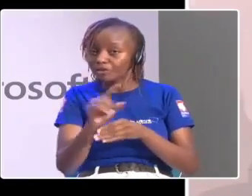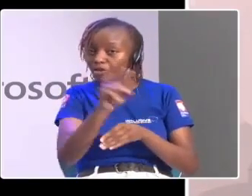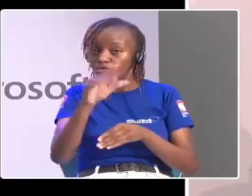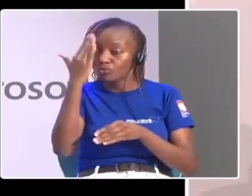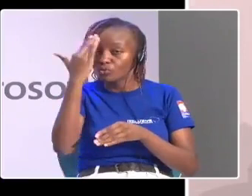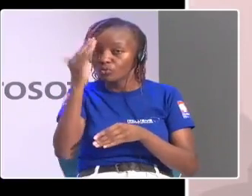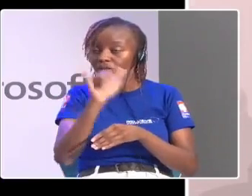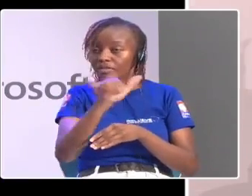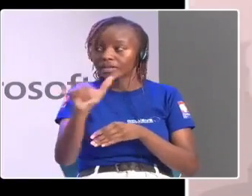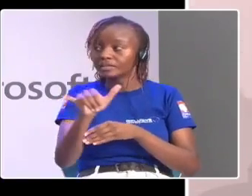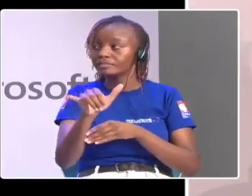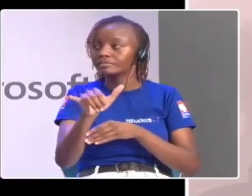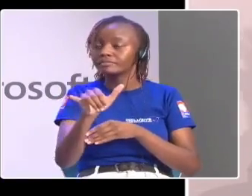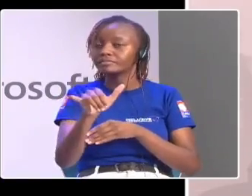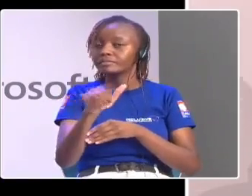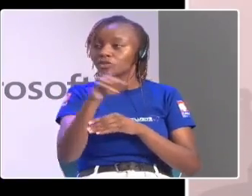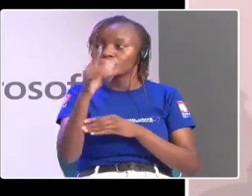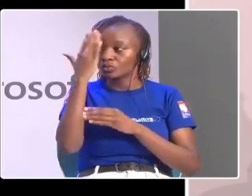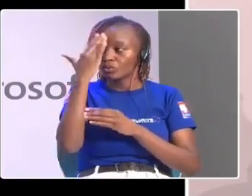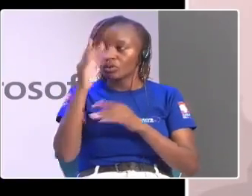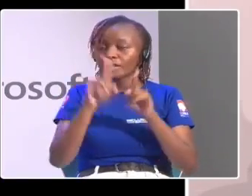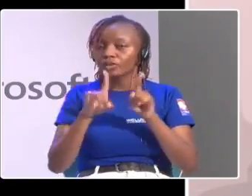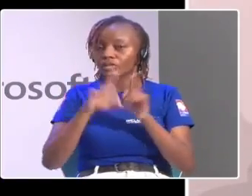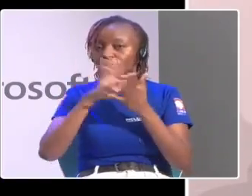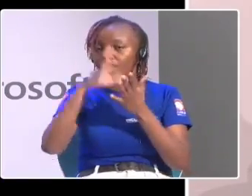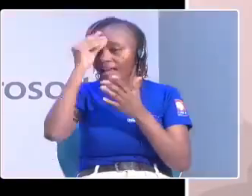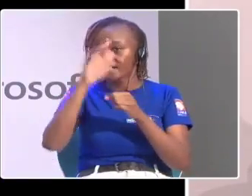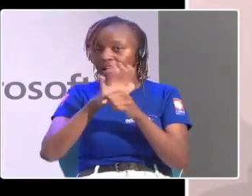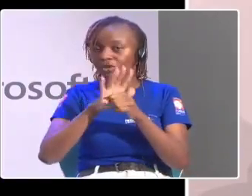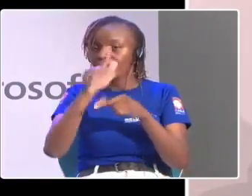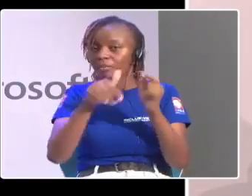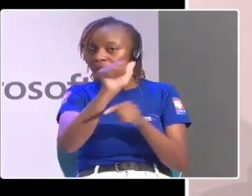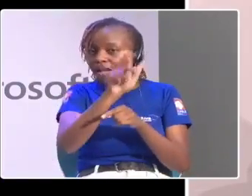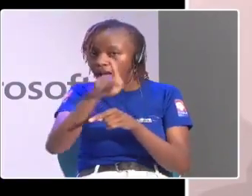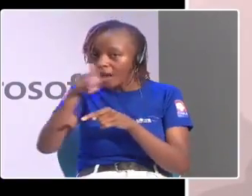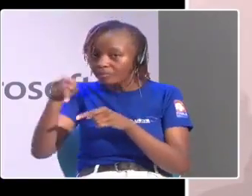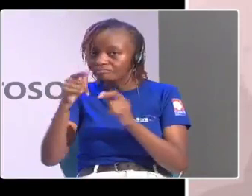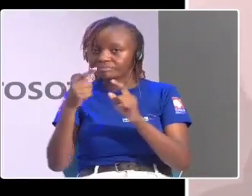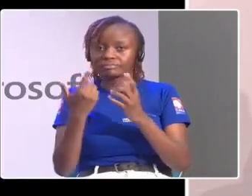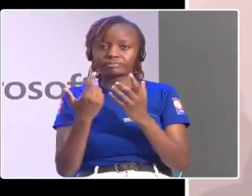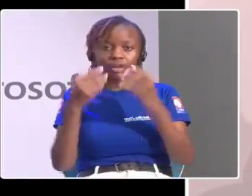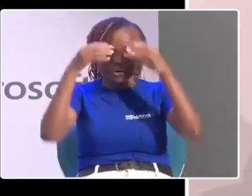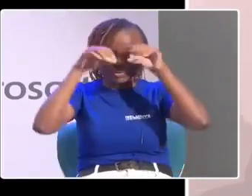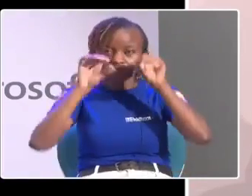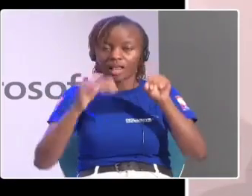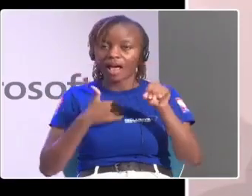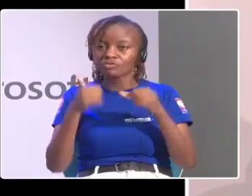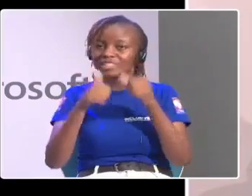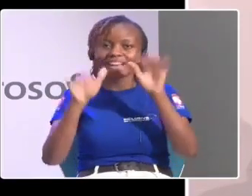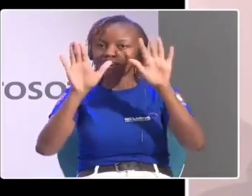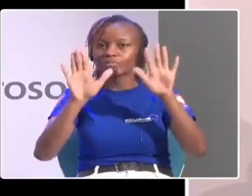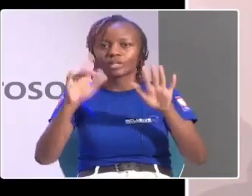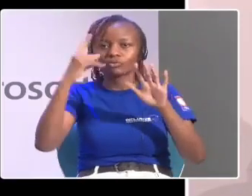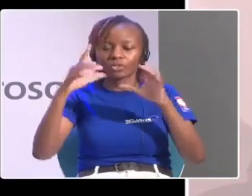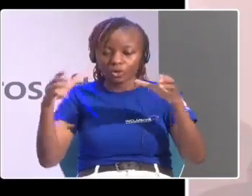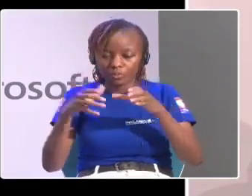knows and is learning a lot about what applications Google has that are relevant to the communities here.